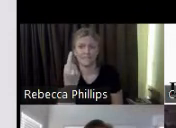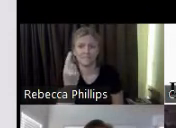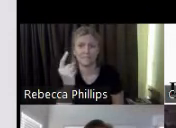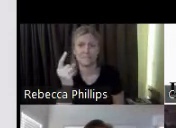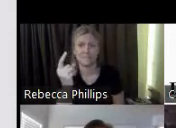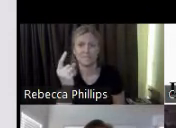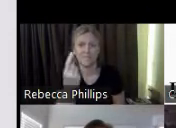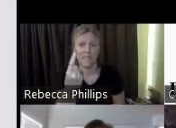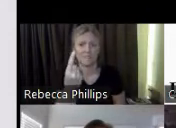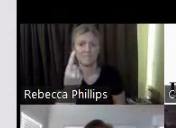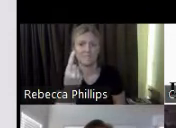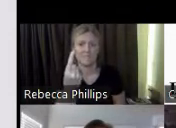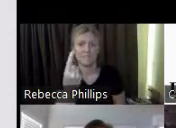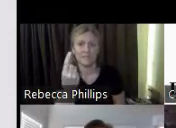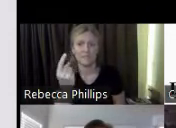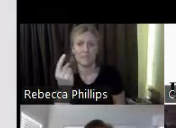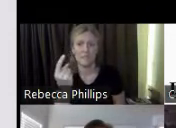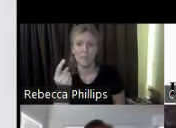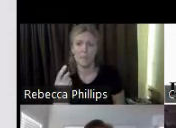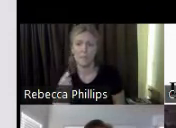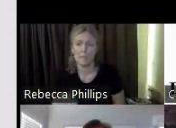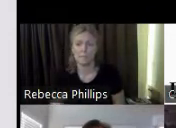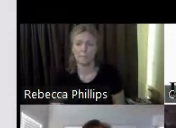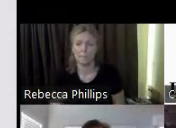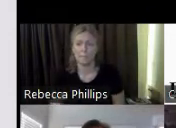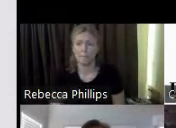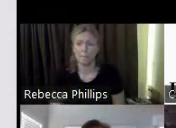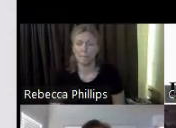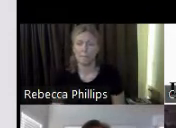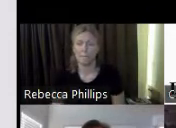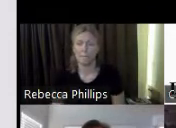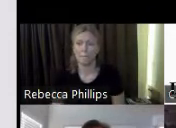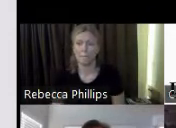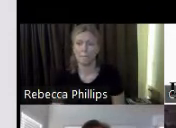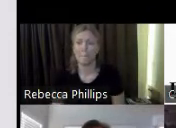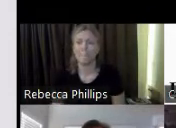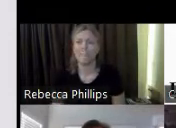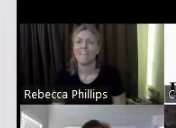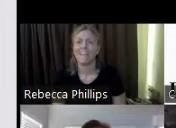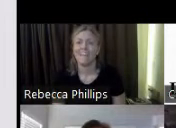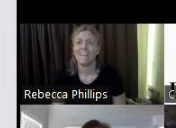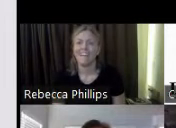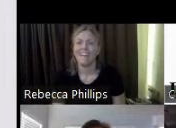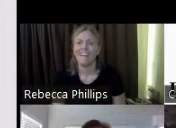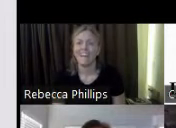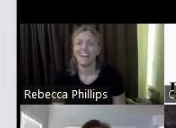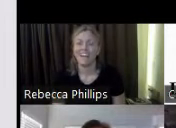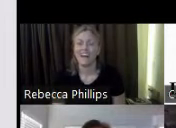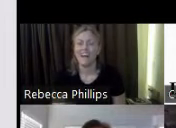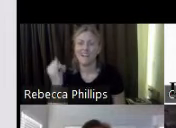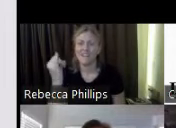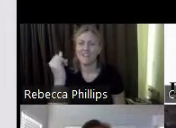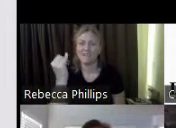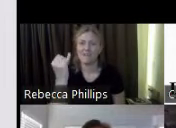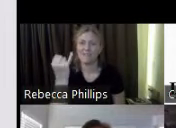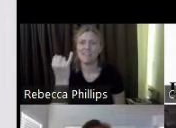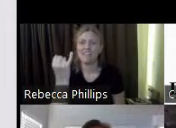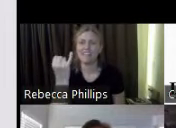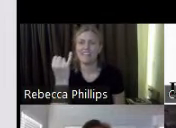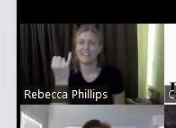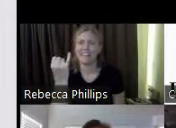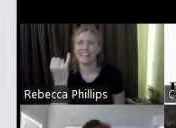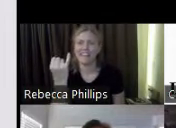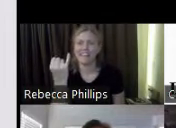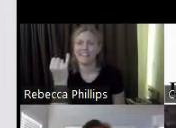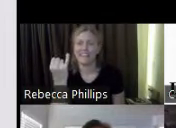little. Okay. Yeah. Yeah. Do you remember last week I was asking you what there was a word that you used? Oh, with and you one thought it was my finger?